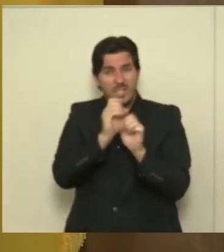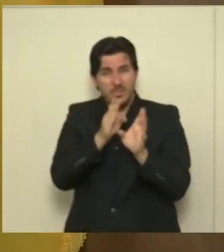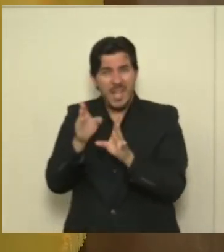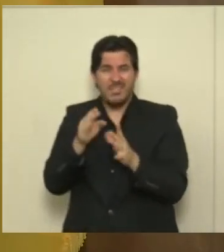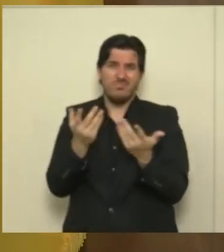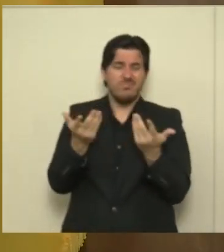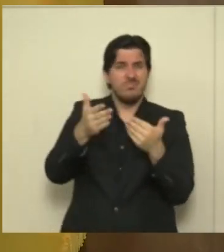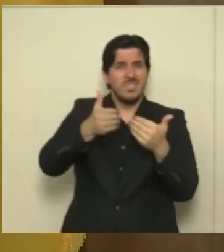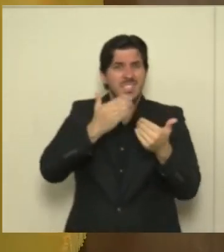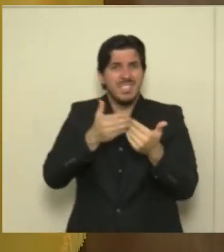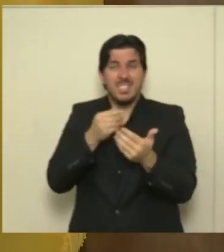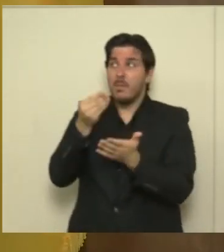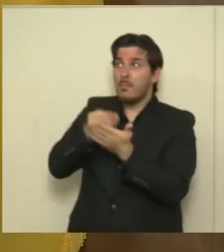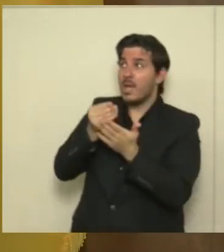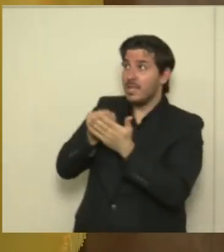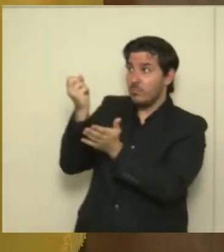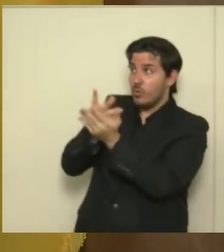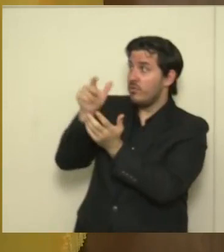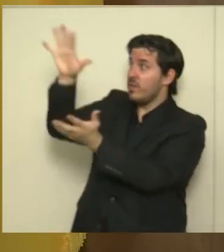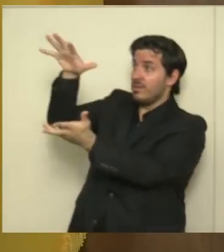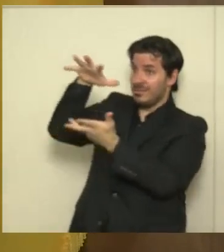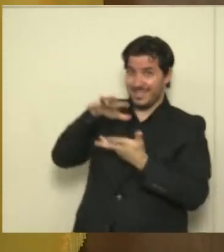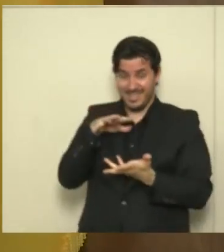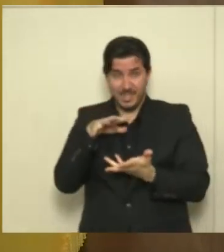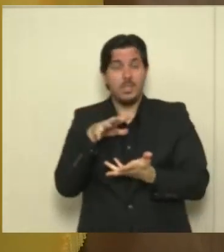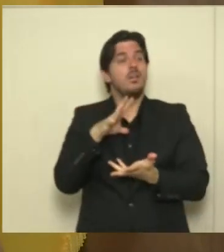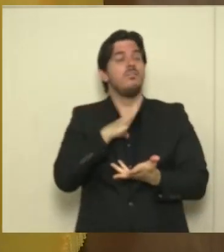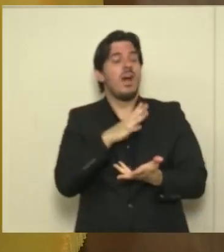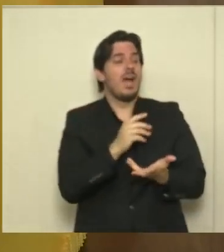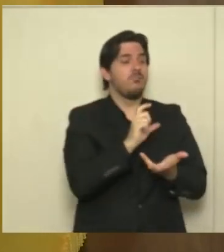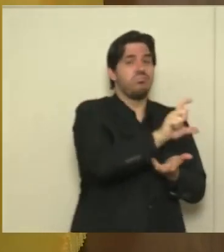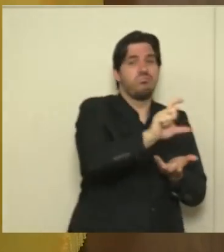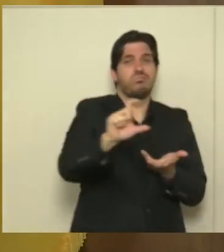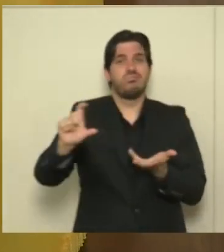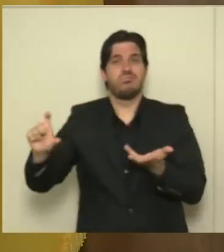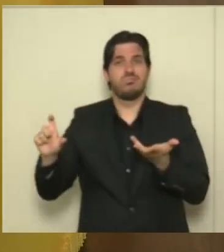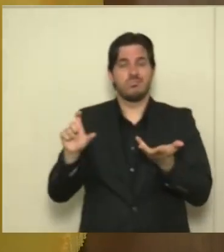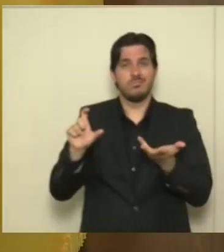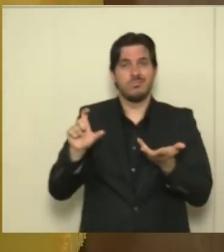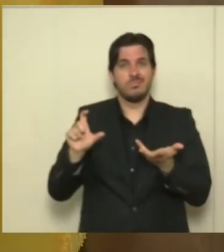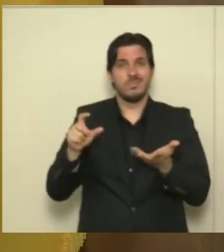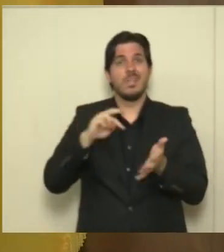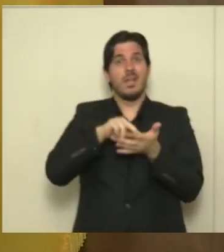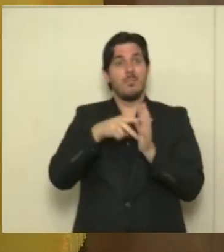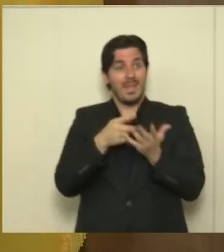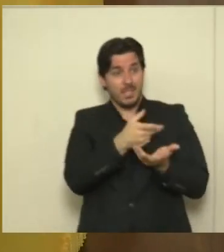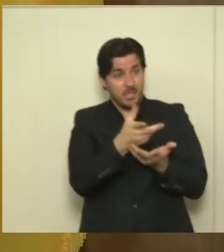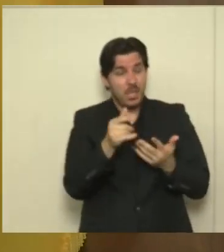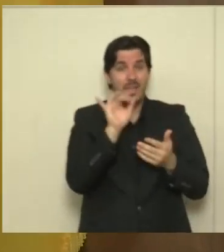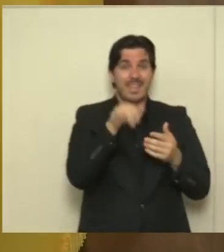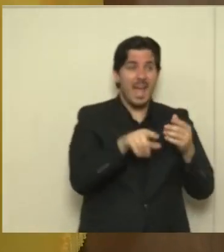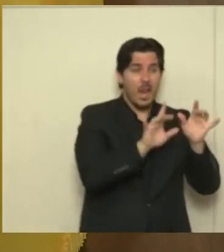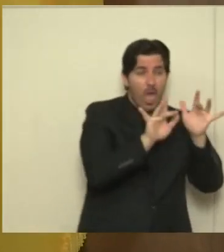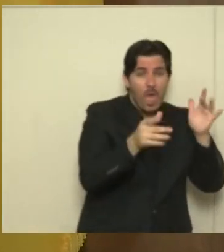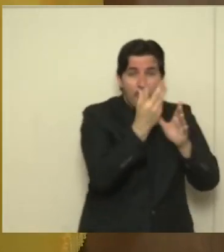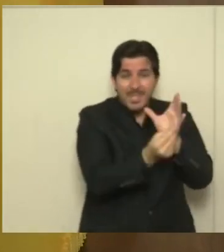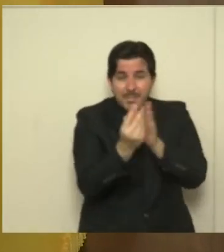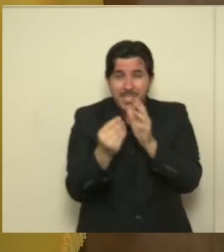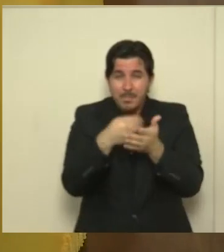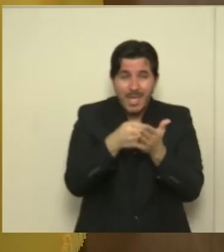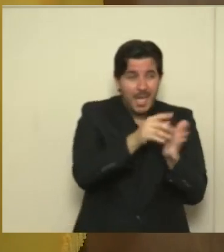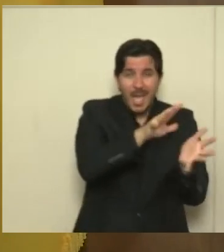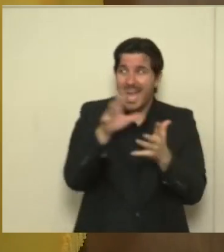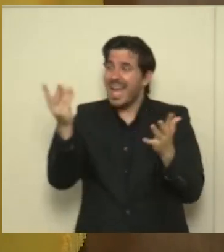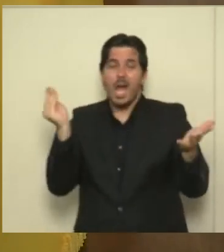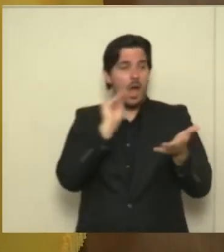would be identified, federal government's made whole, we're made whole. If that doesn't occur, we're going to have to work with the legislature on